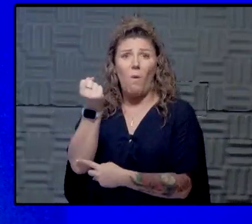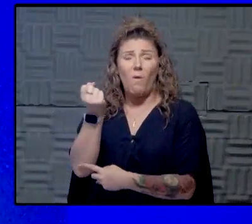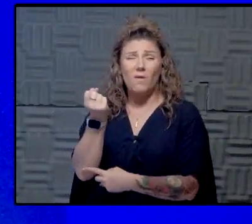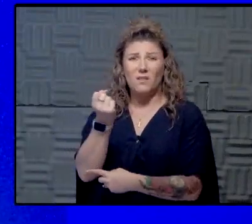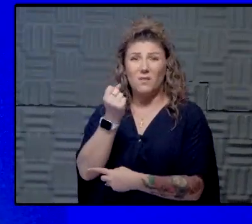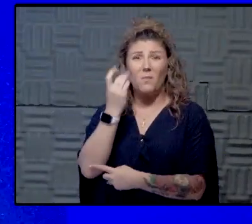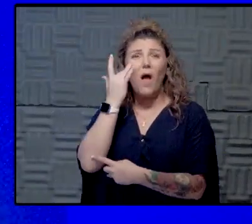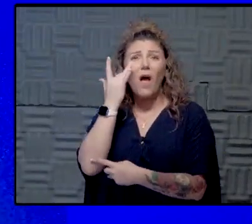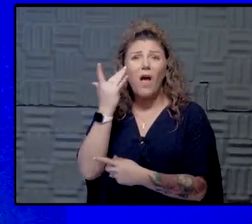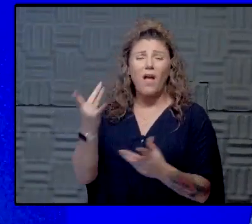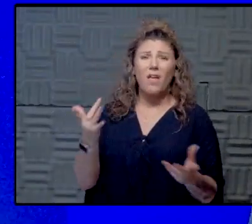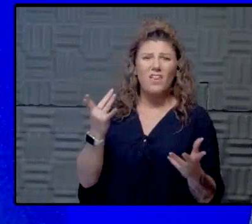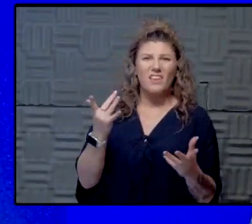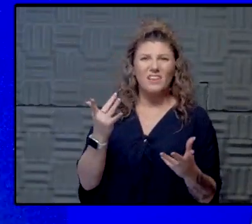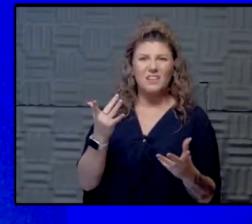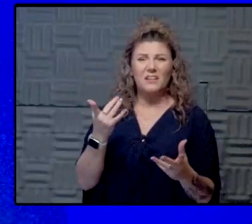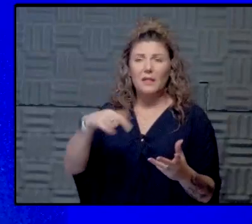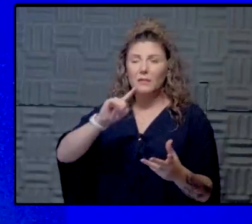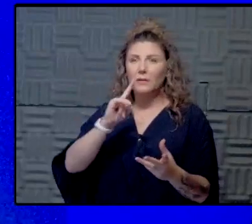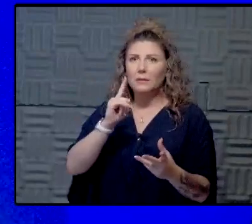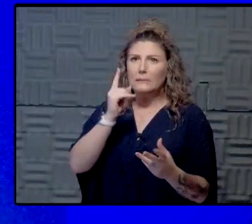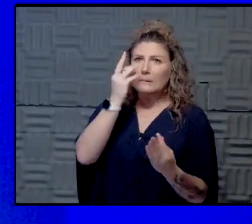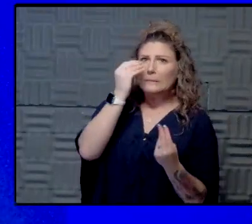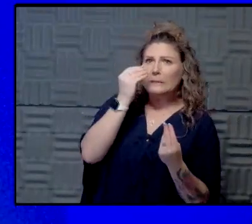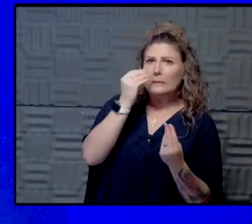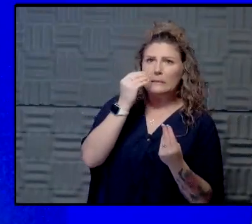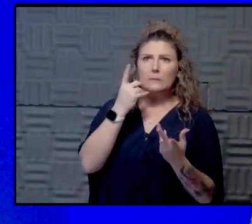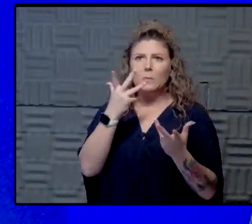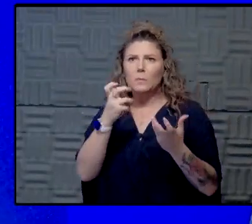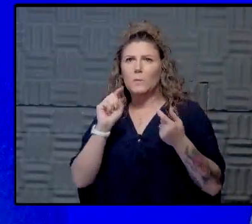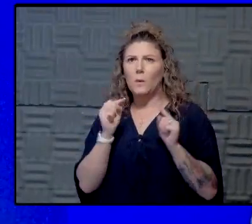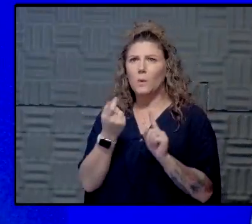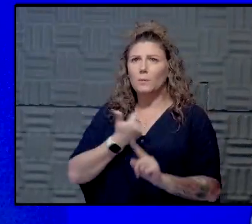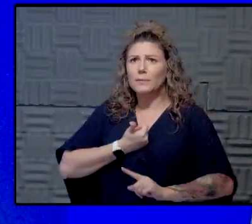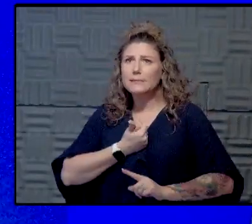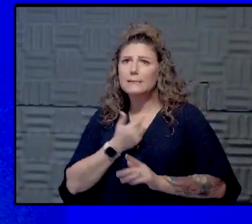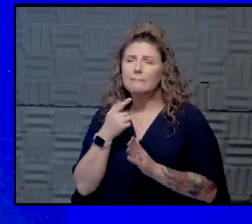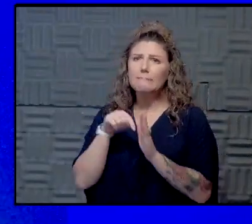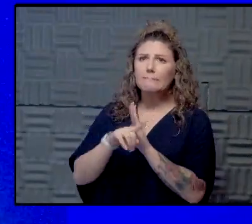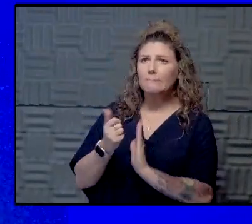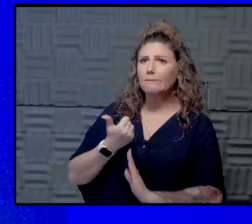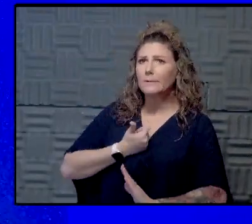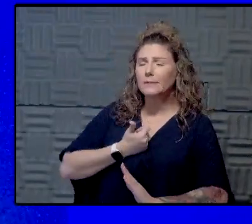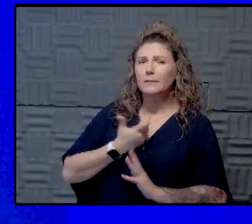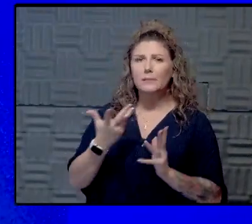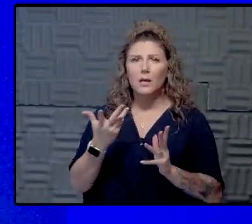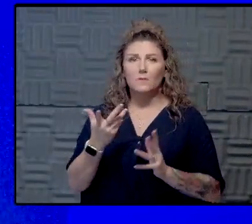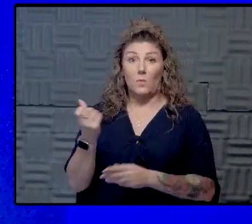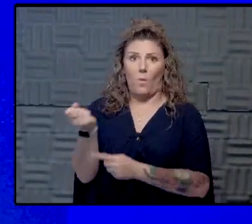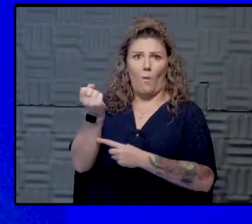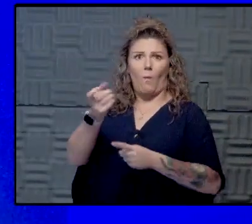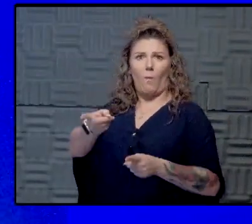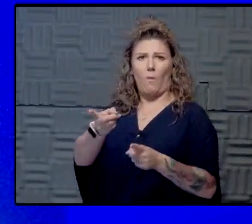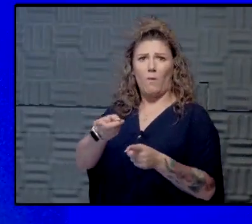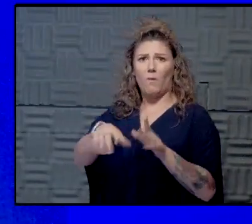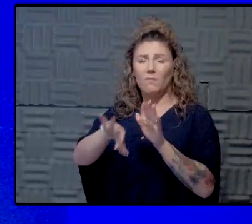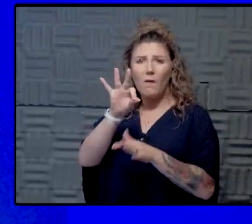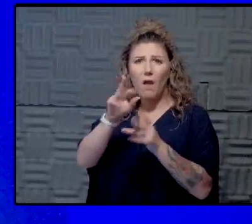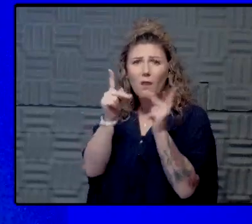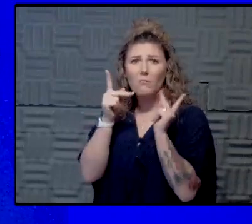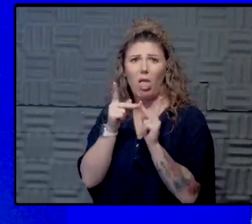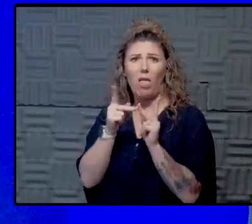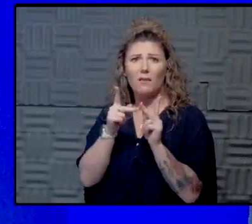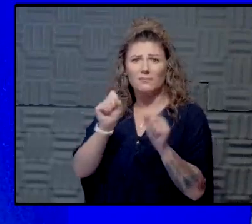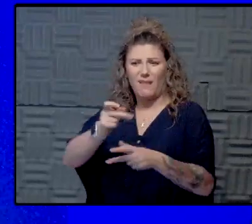who are having active thoughts about hurting themselves. And so you have those patients and you're trying to find a place for them, and it